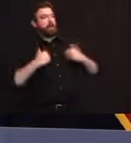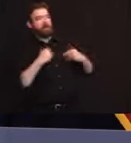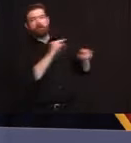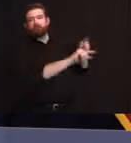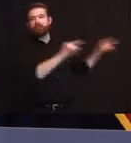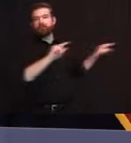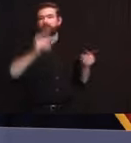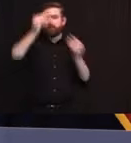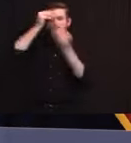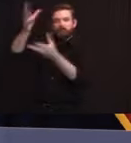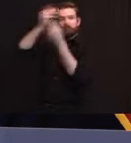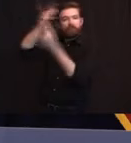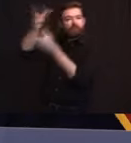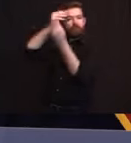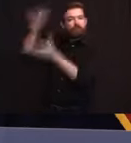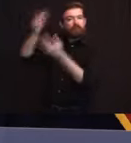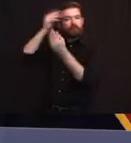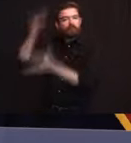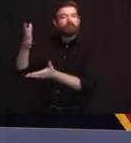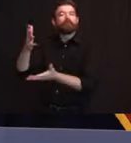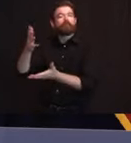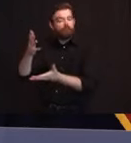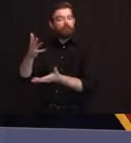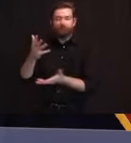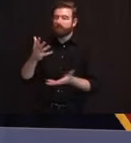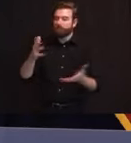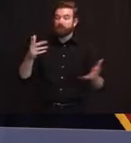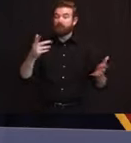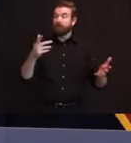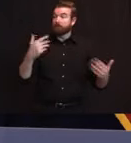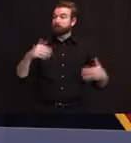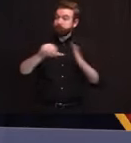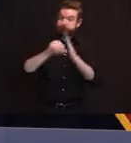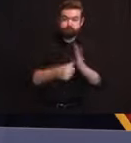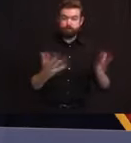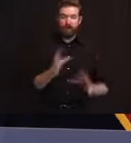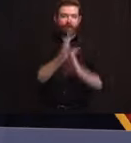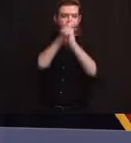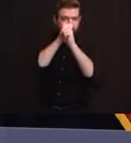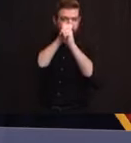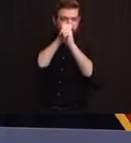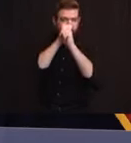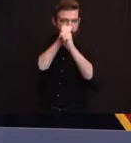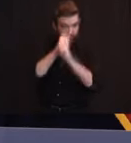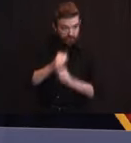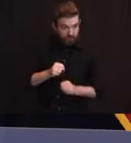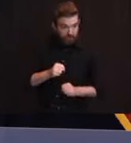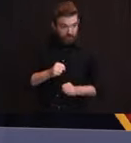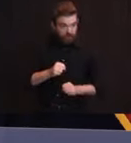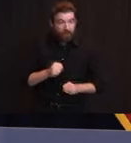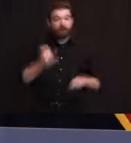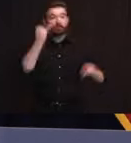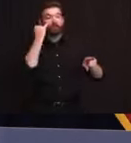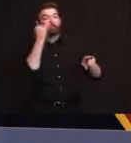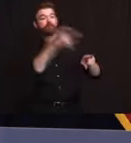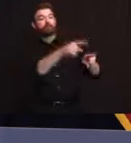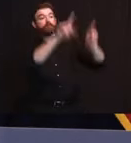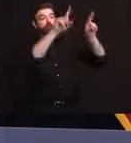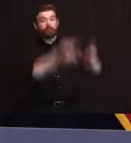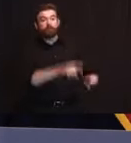tracers will only call if you have tested positive for COVID-19 or because you may have come in close contact with